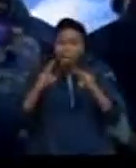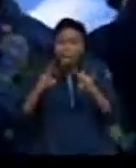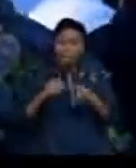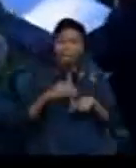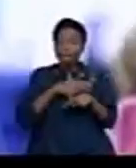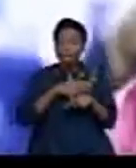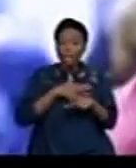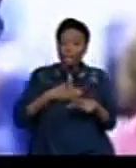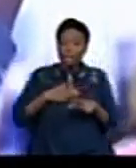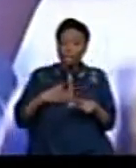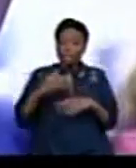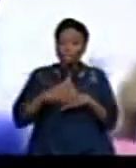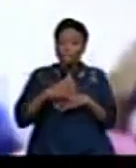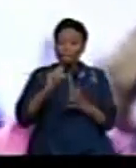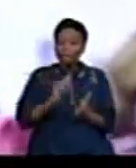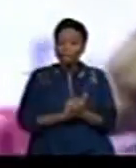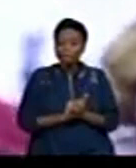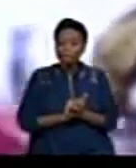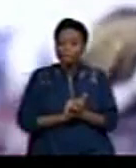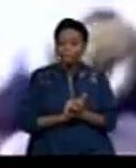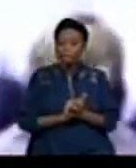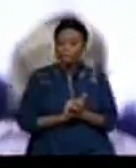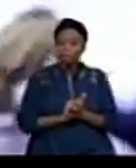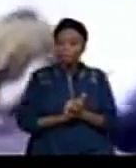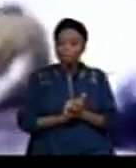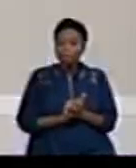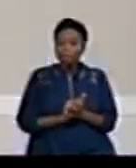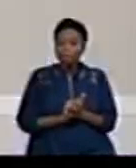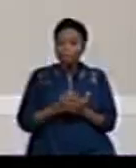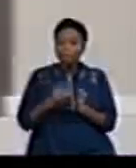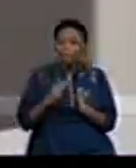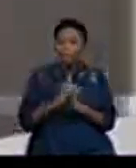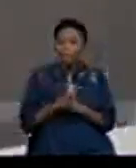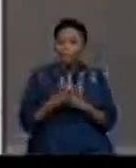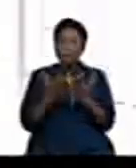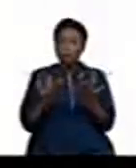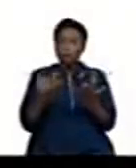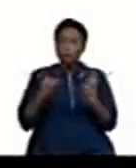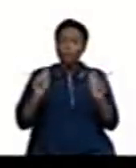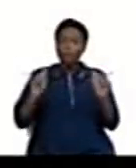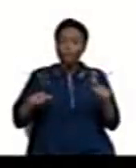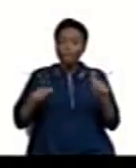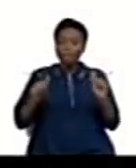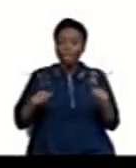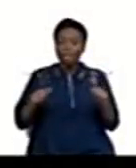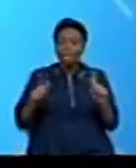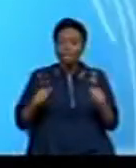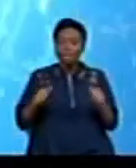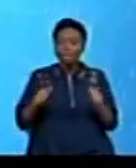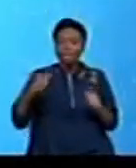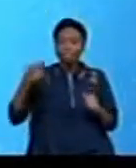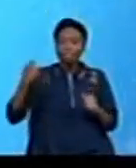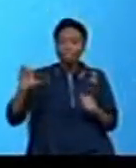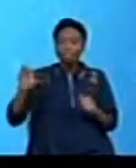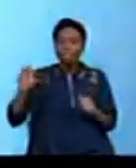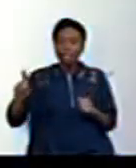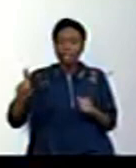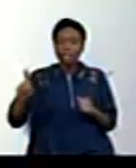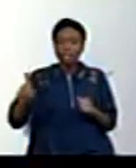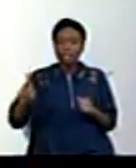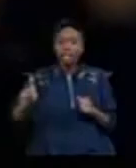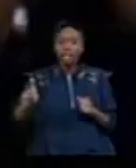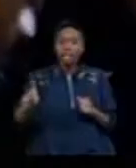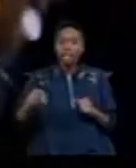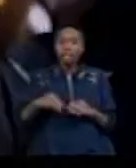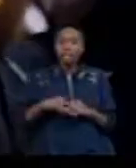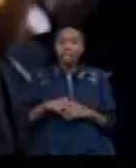quarter beckons. The seventh month opens the dawn of possibilities. GCK is your